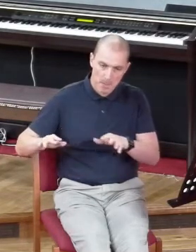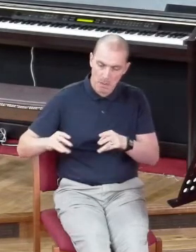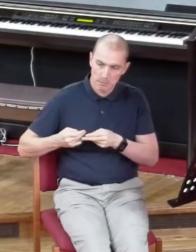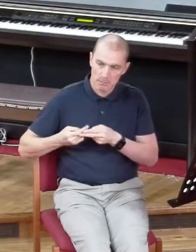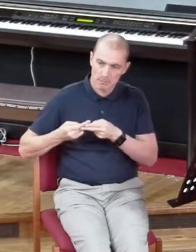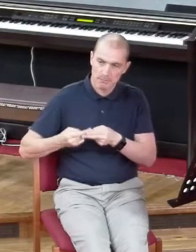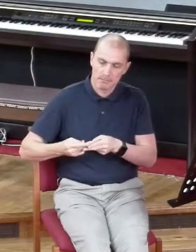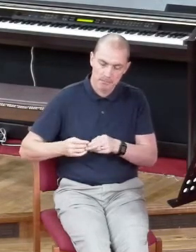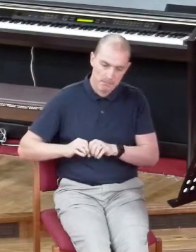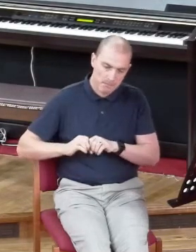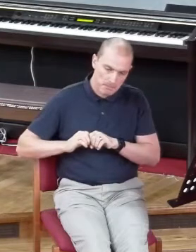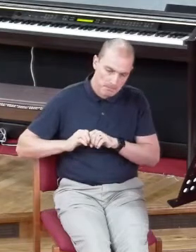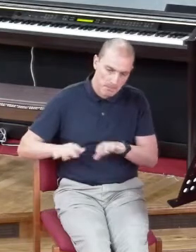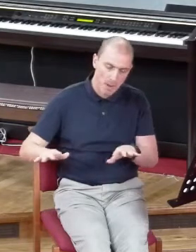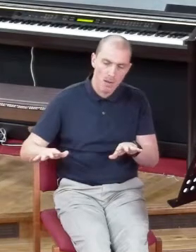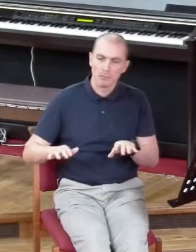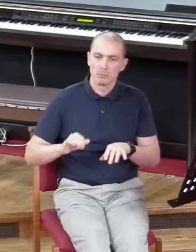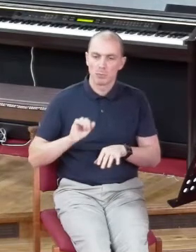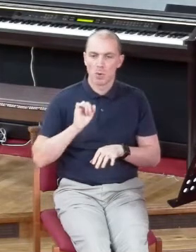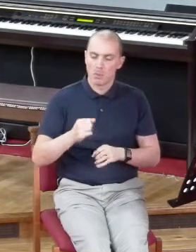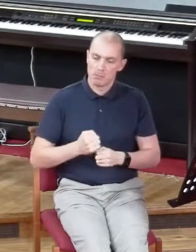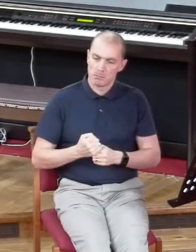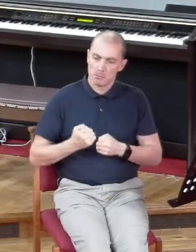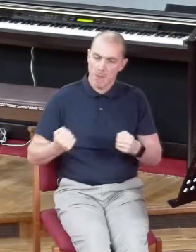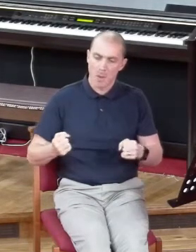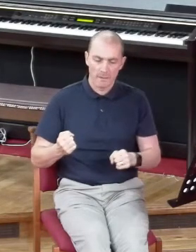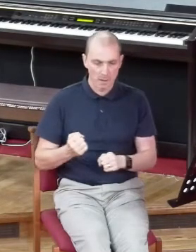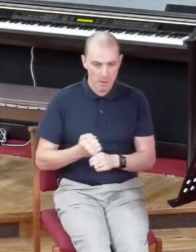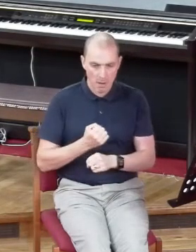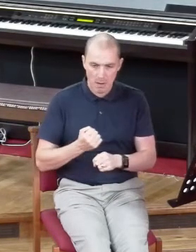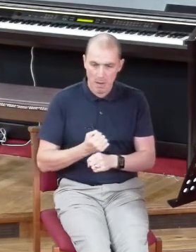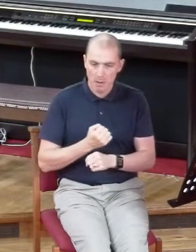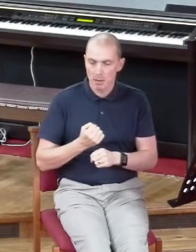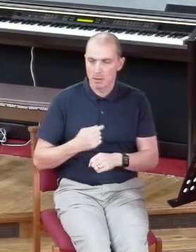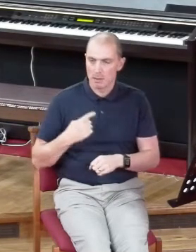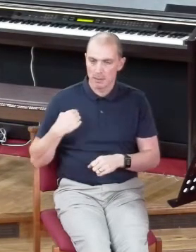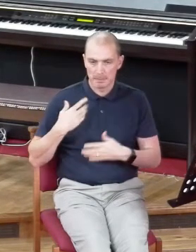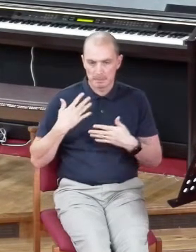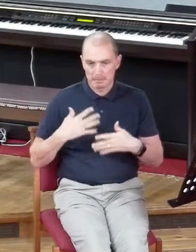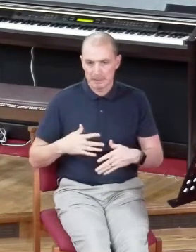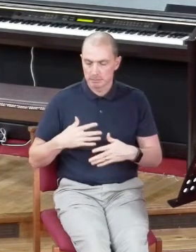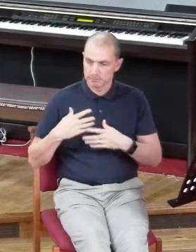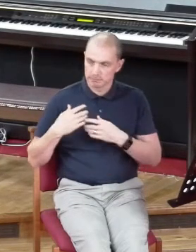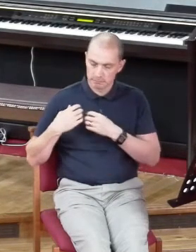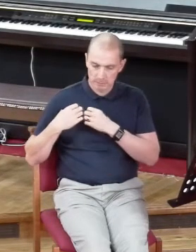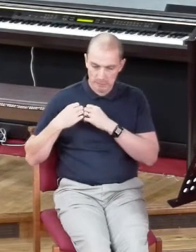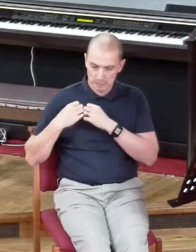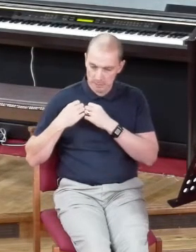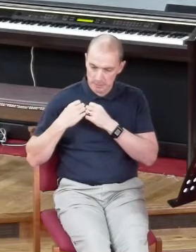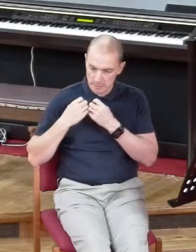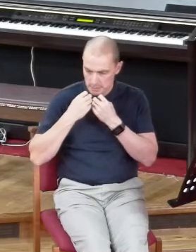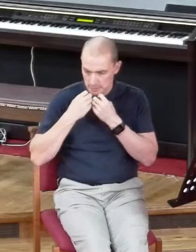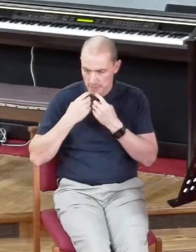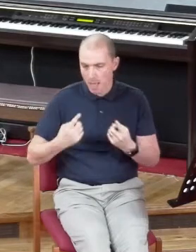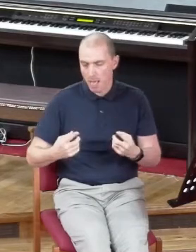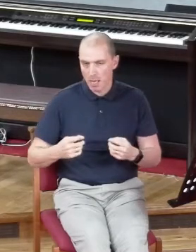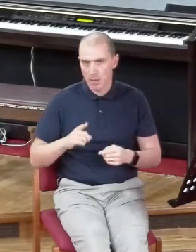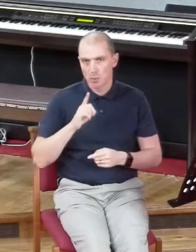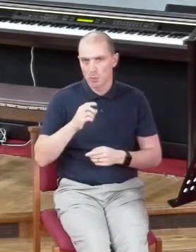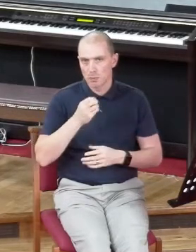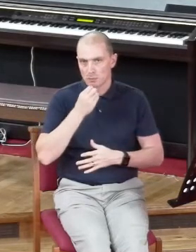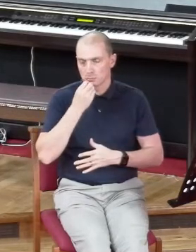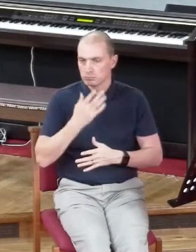acts. They speak of the glorious splendor of your majesty. And I will